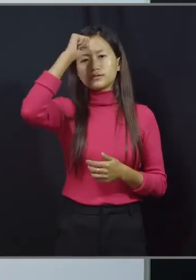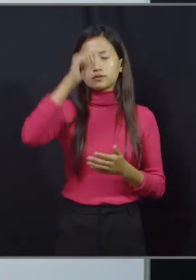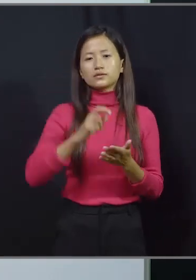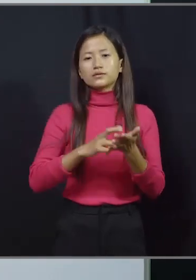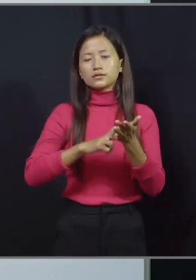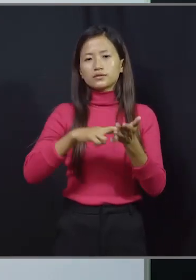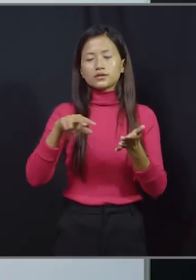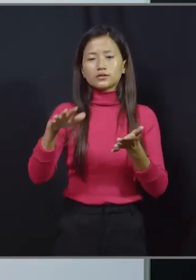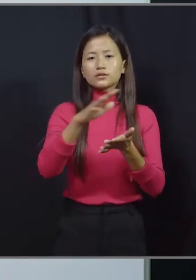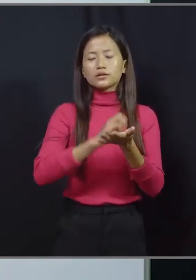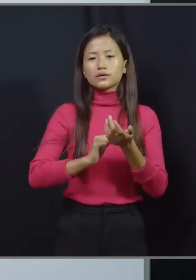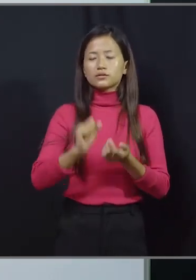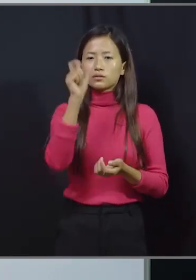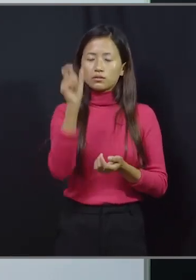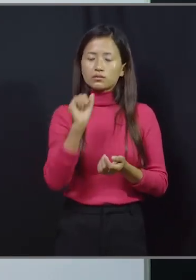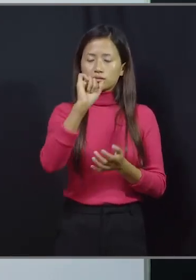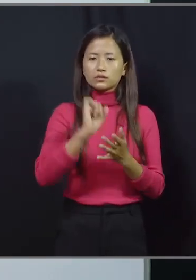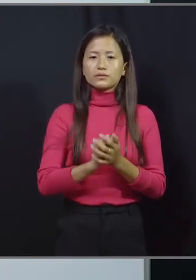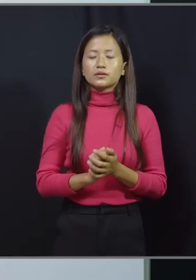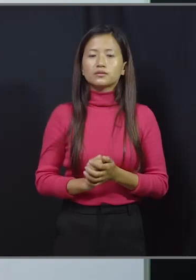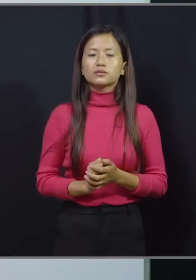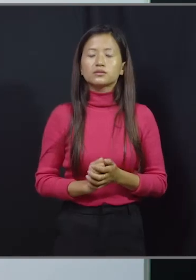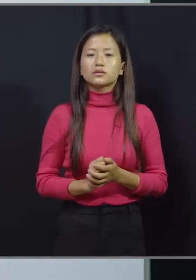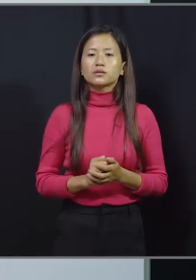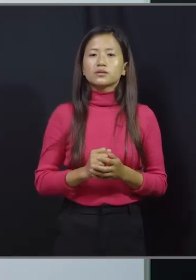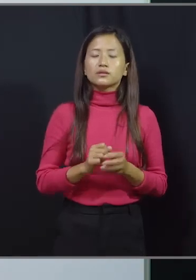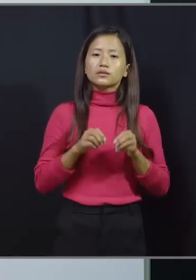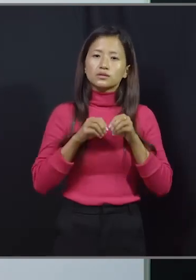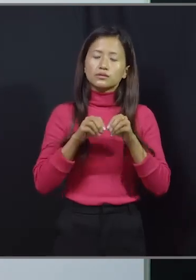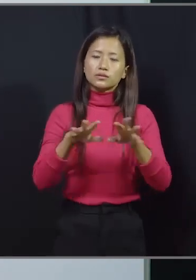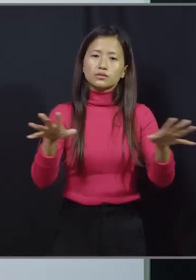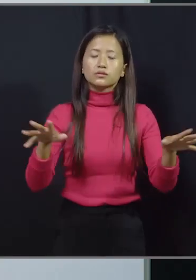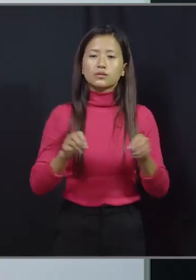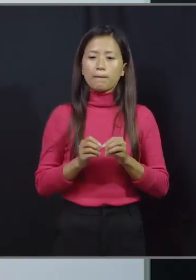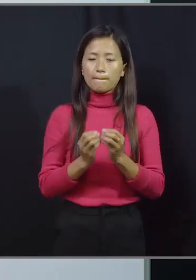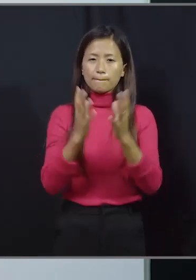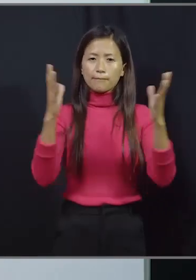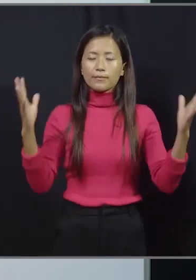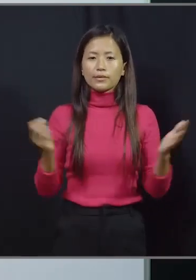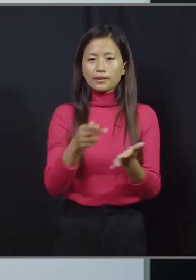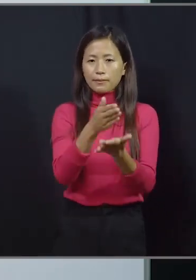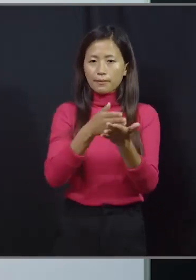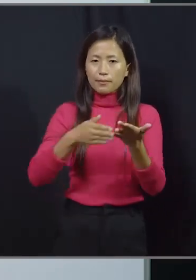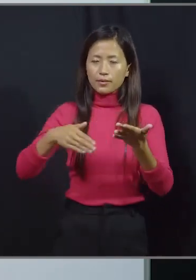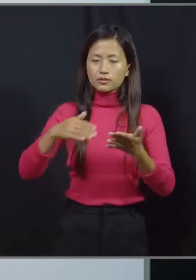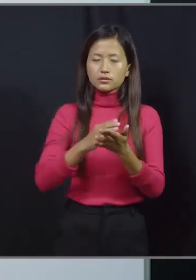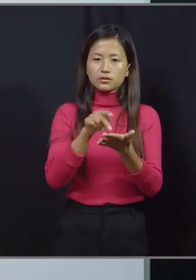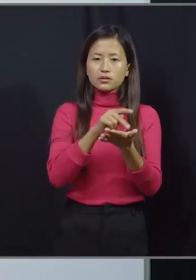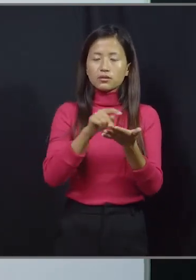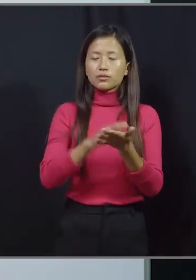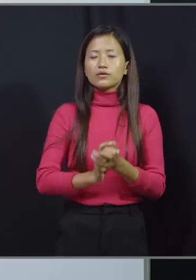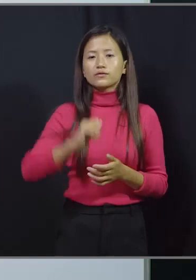national independence by some scholars. Why? Because it spreads to many parts of India and it has a